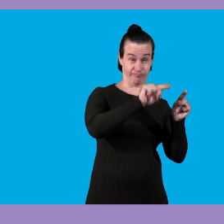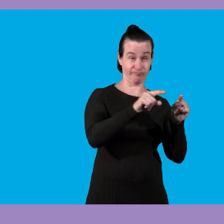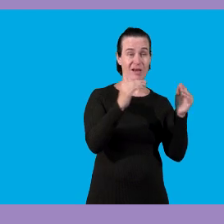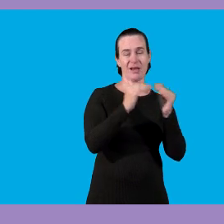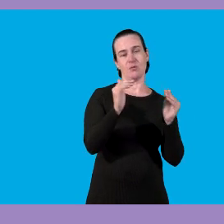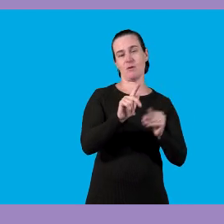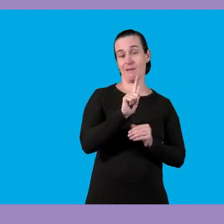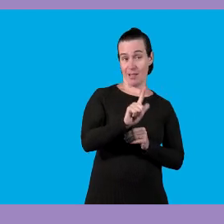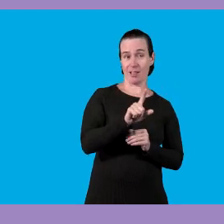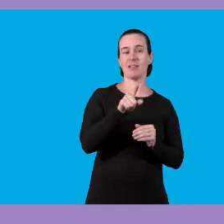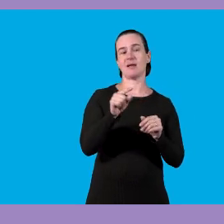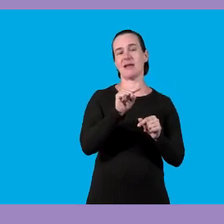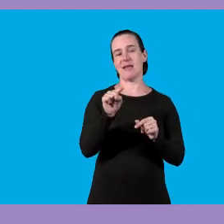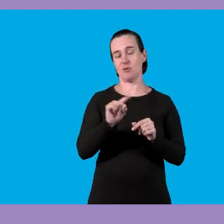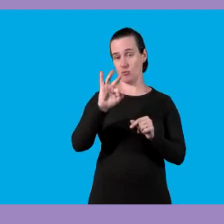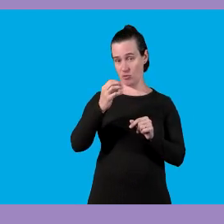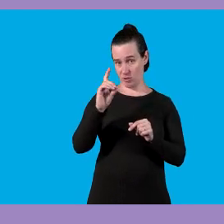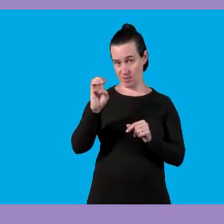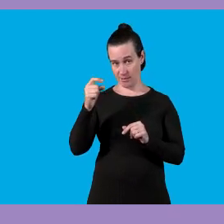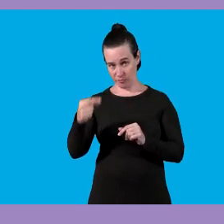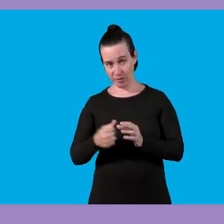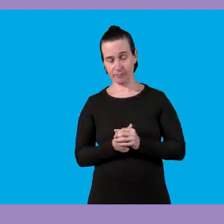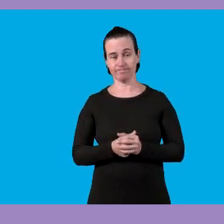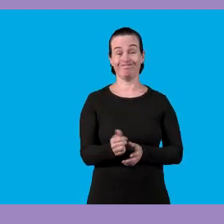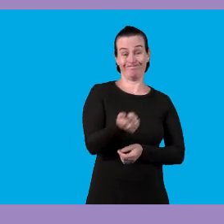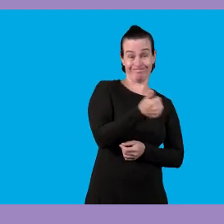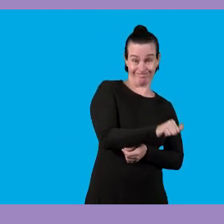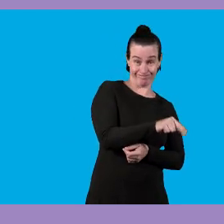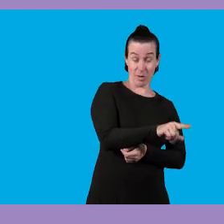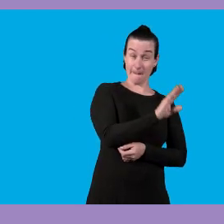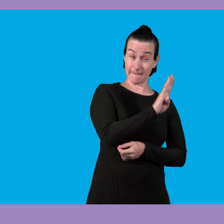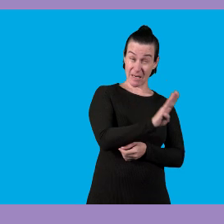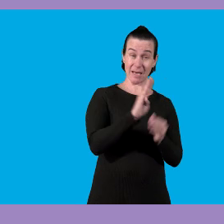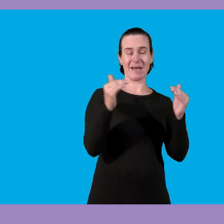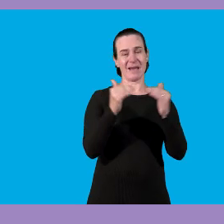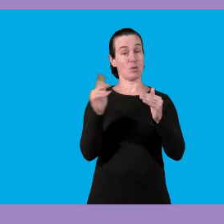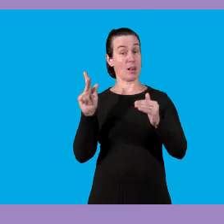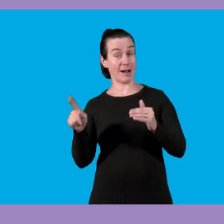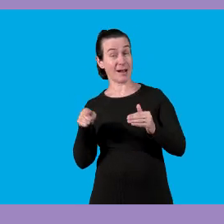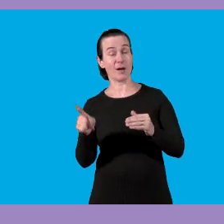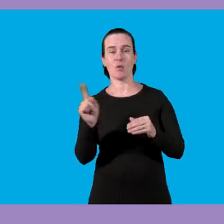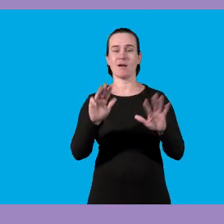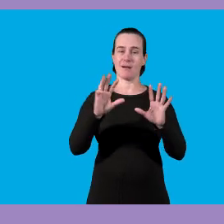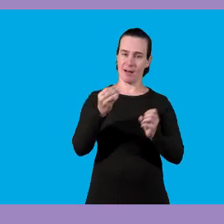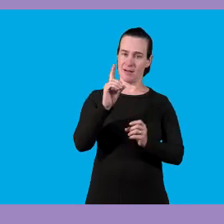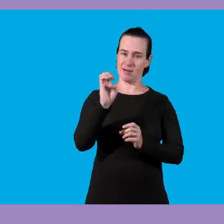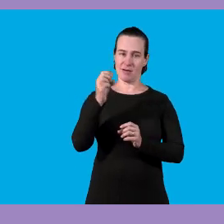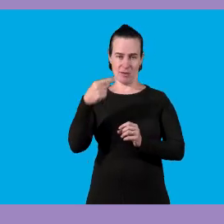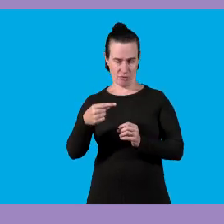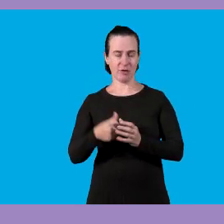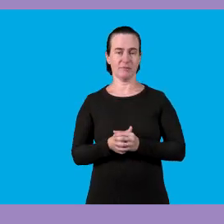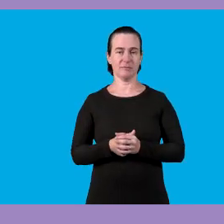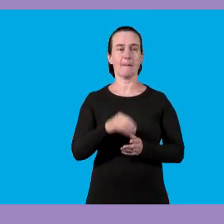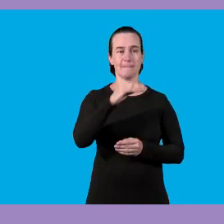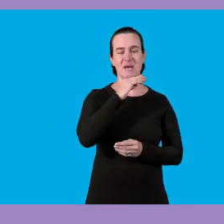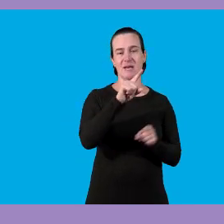C, equals to angle L, which equals to 30 degrees. And angle B equals to angle K, which equals